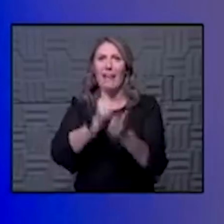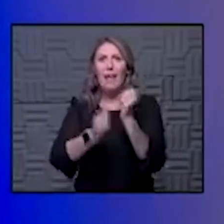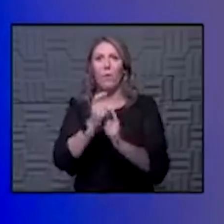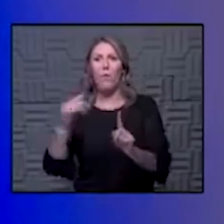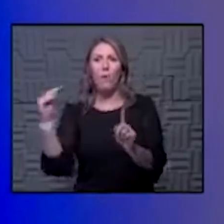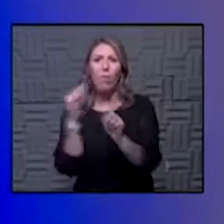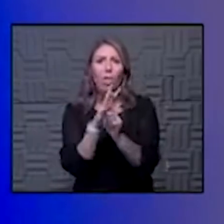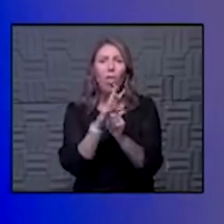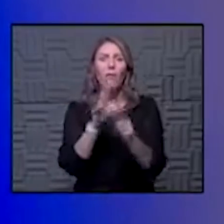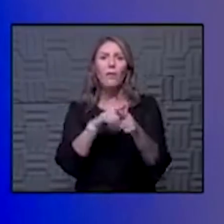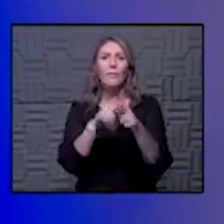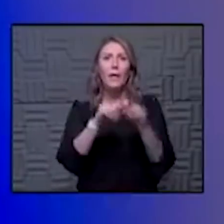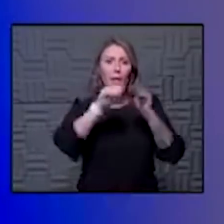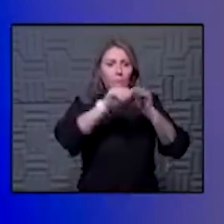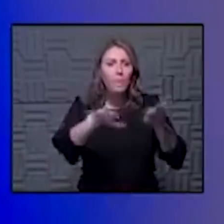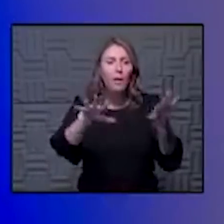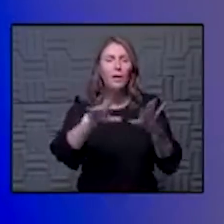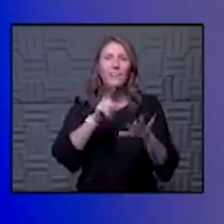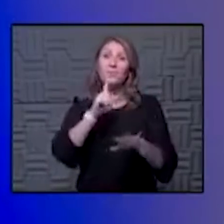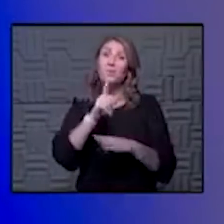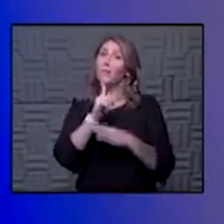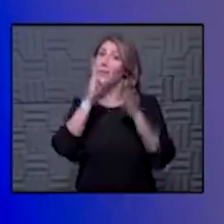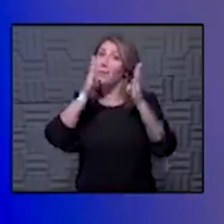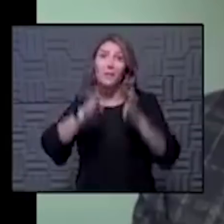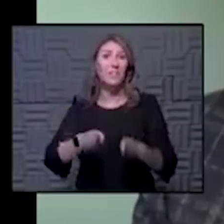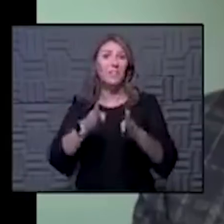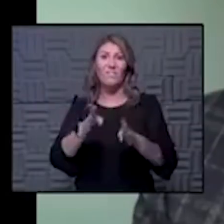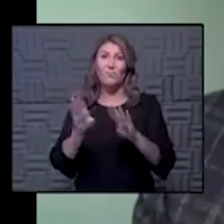goes down to more of the individual behavior in that kind of sense.